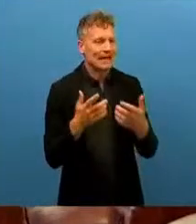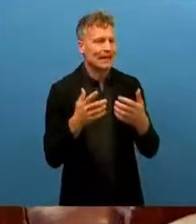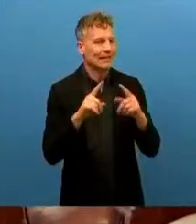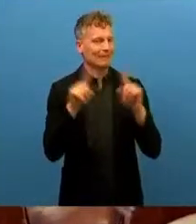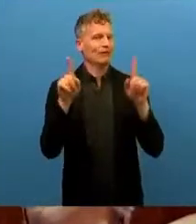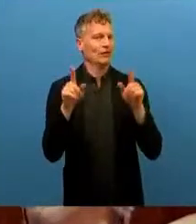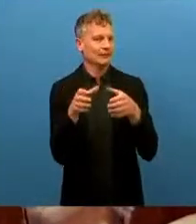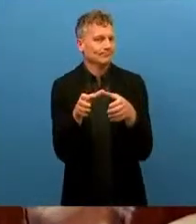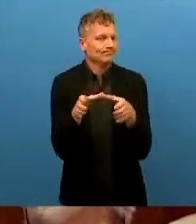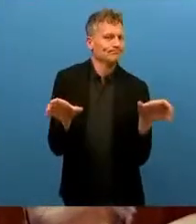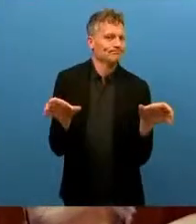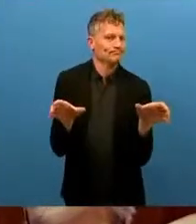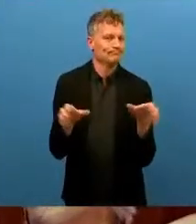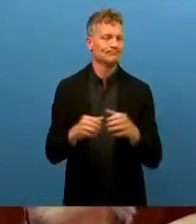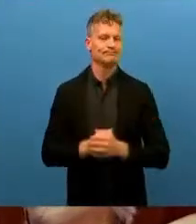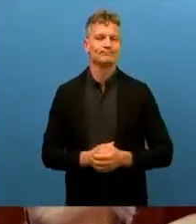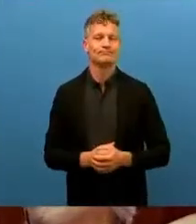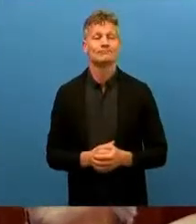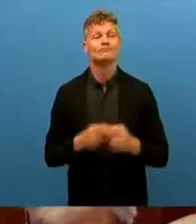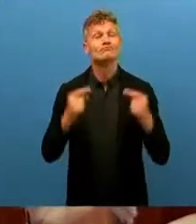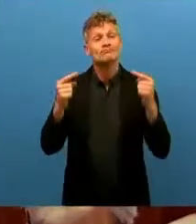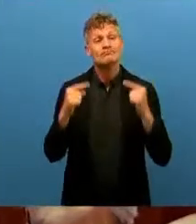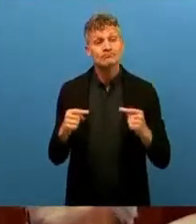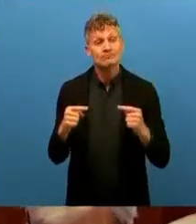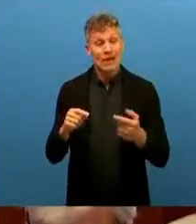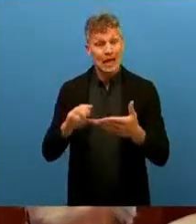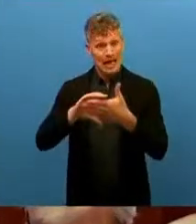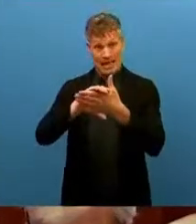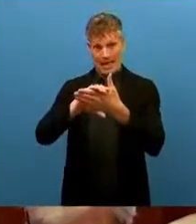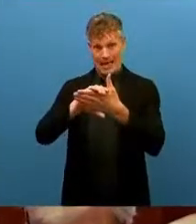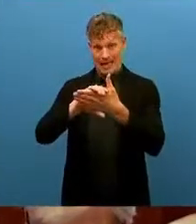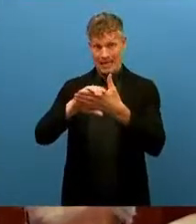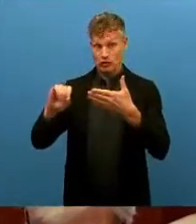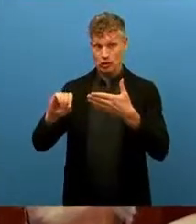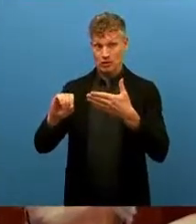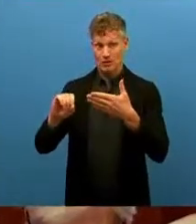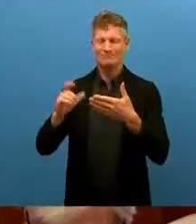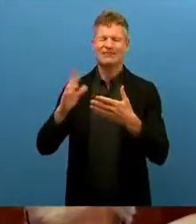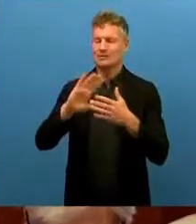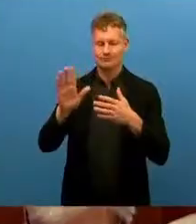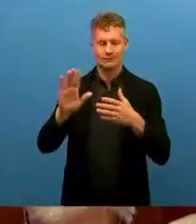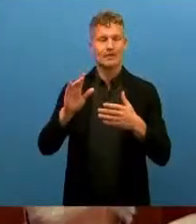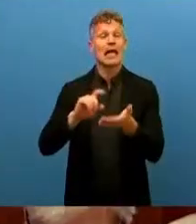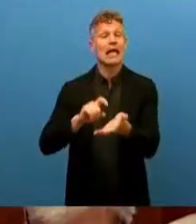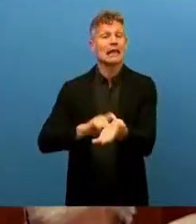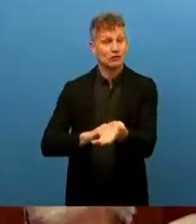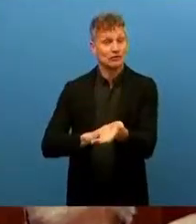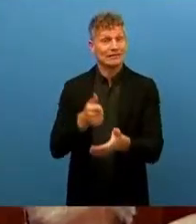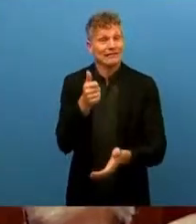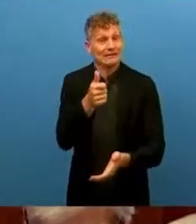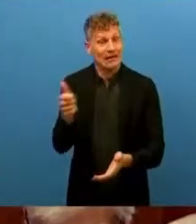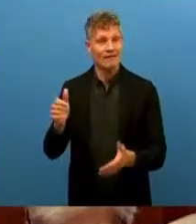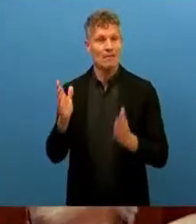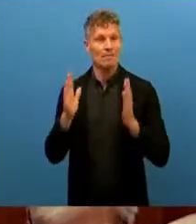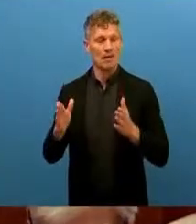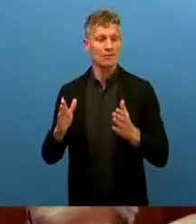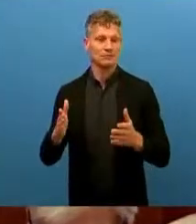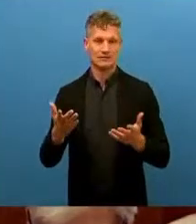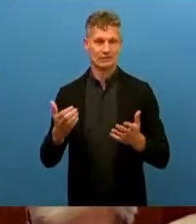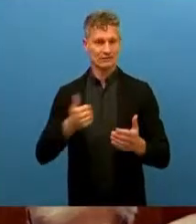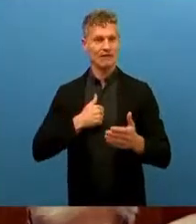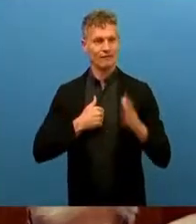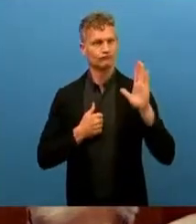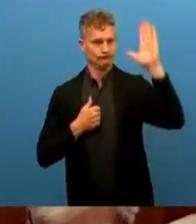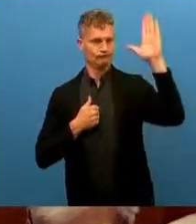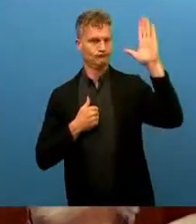that Indigenous peoples must be the ones to identify their own representative, grounded in self-determination, autonomy,